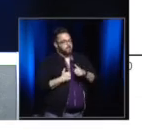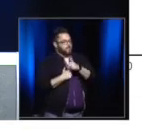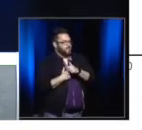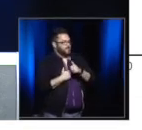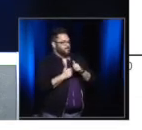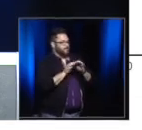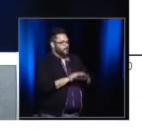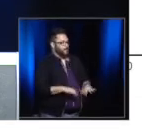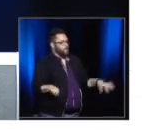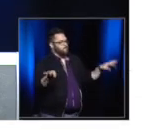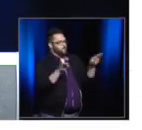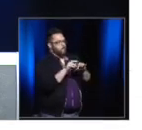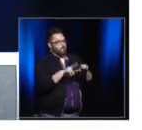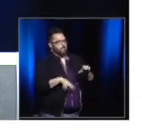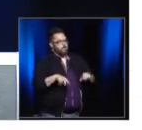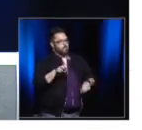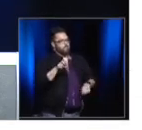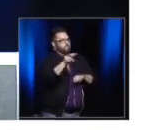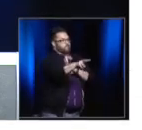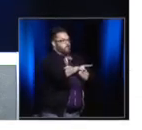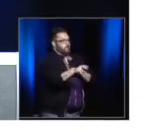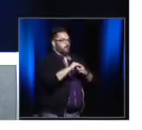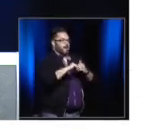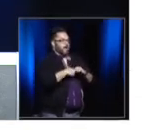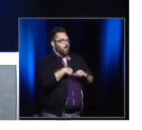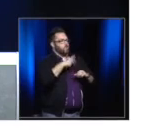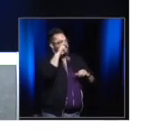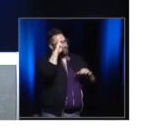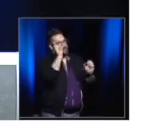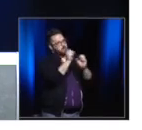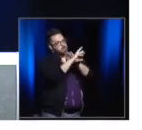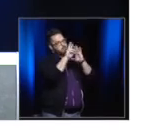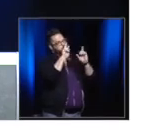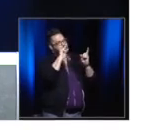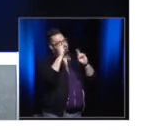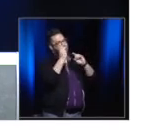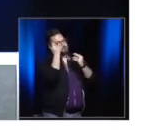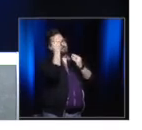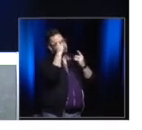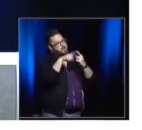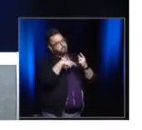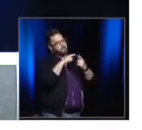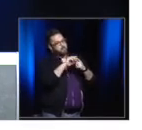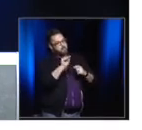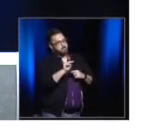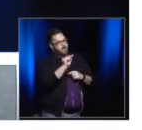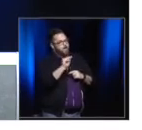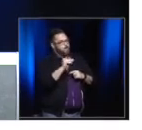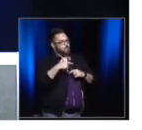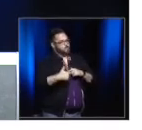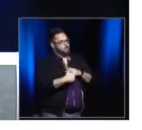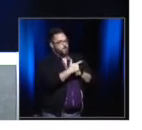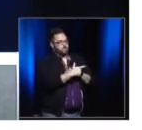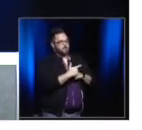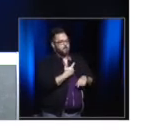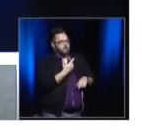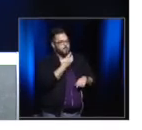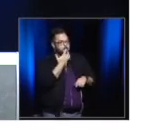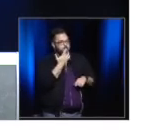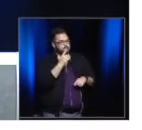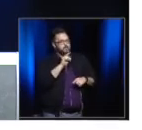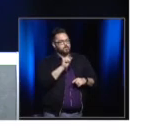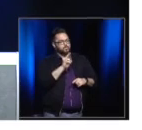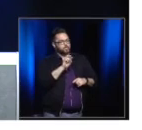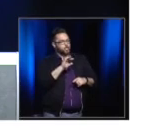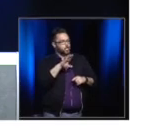leap forward in our ability to think about the Māui dolphin. Māui dolphins prefer turbid waters, targeting small prey throughout